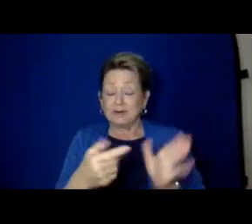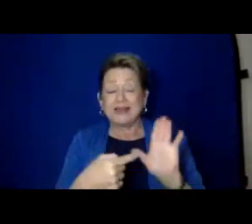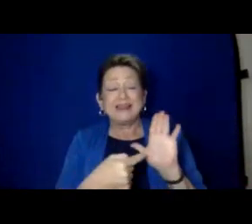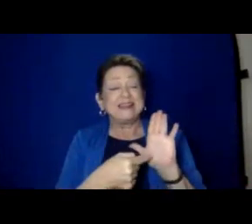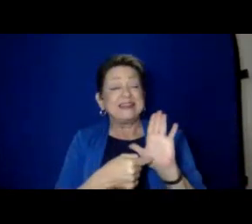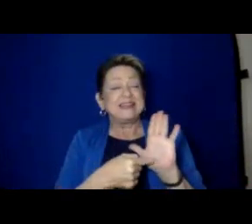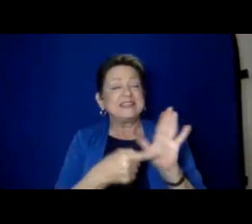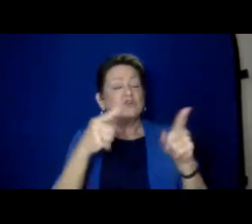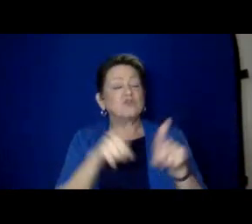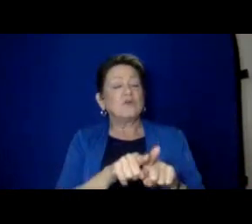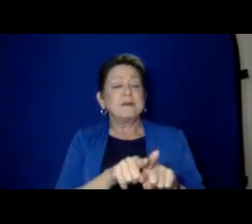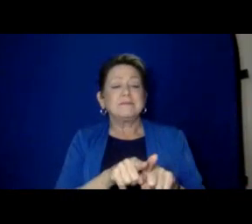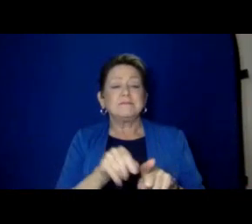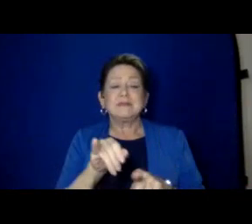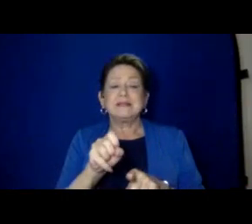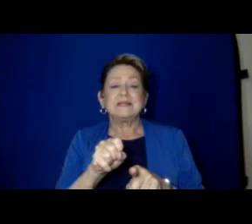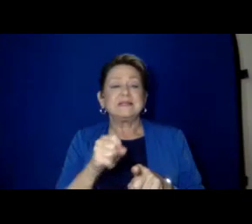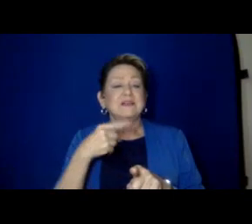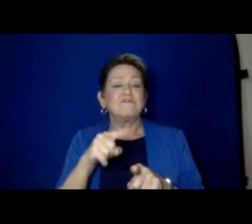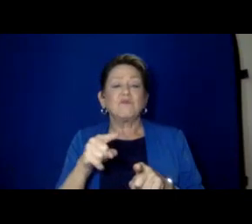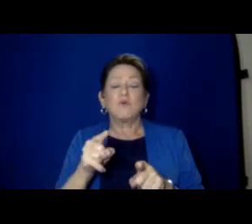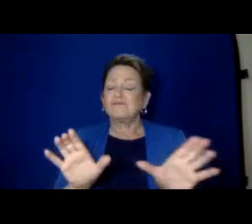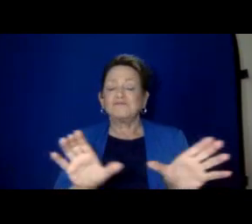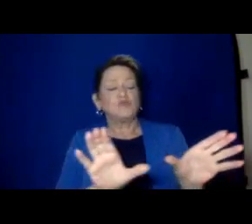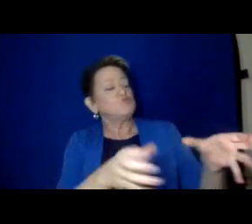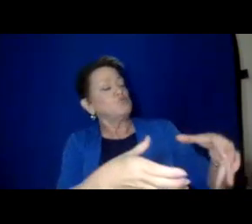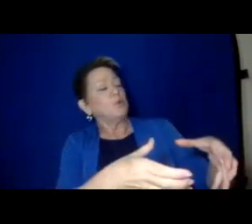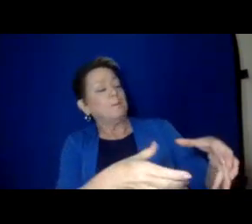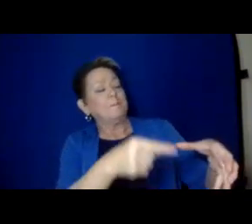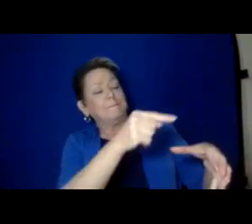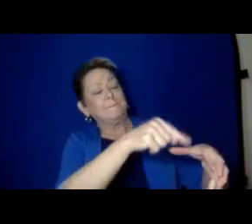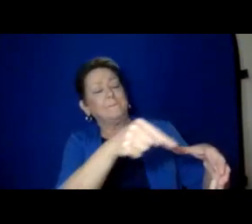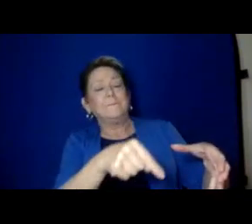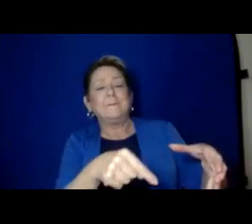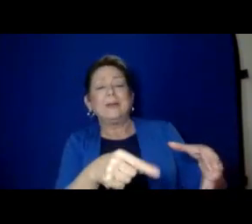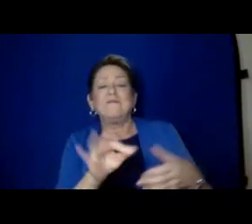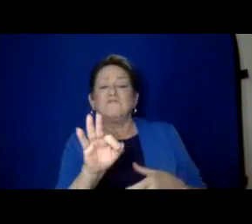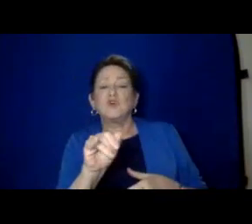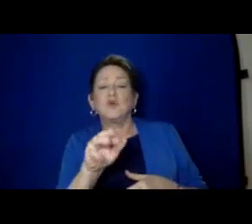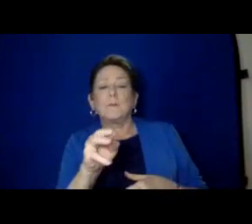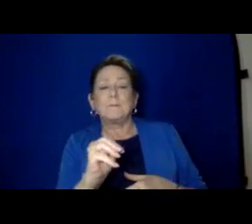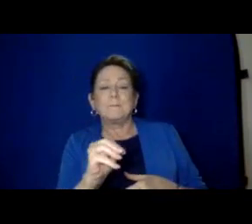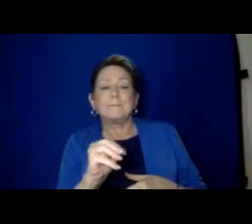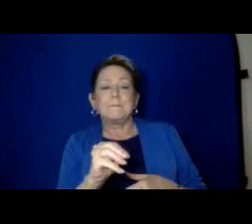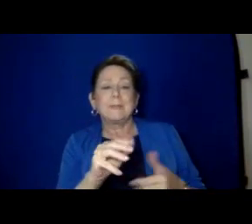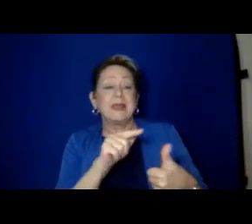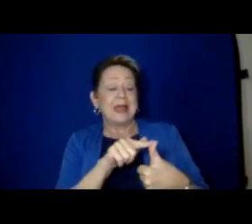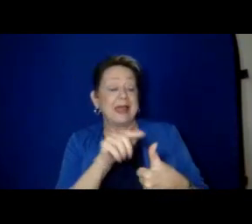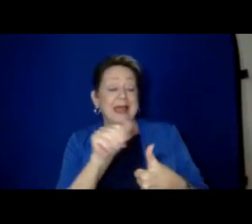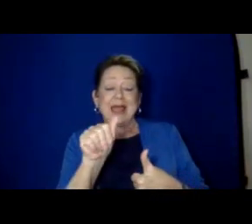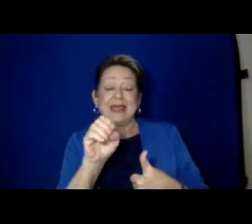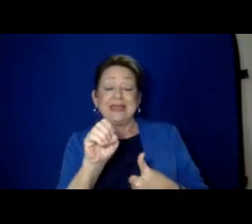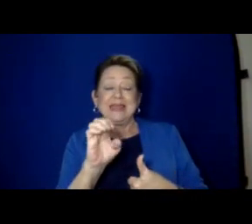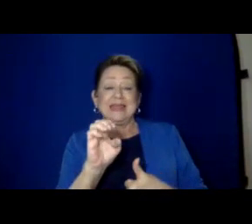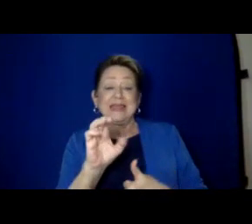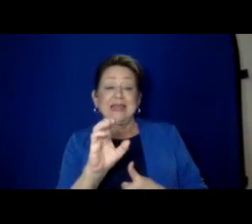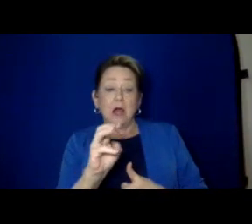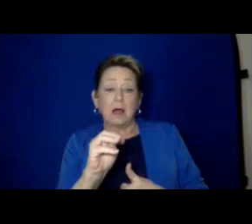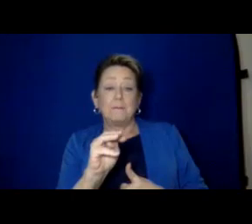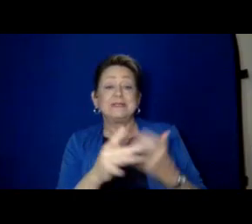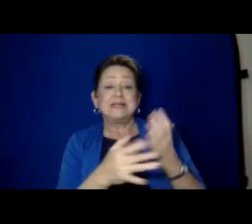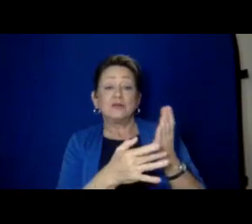is a pool agreement for a pool of firms to AECOM Technical Services, Inc.,